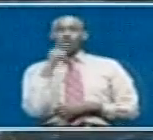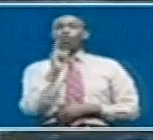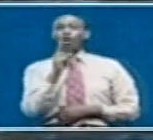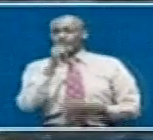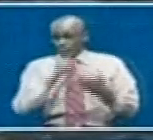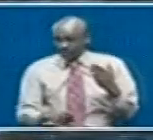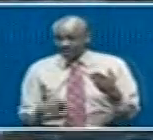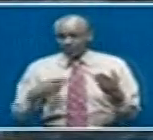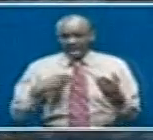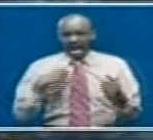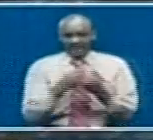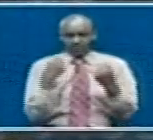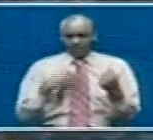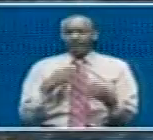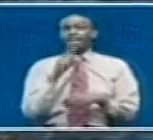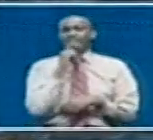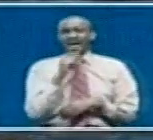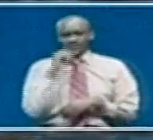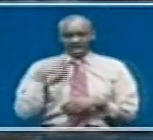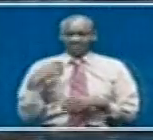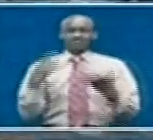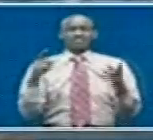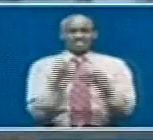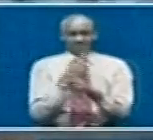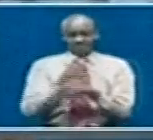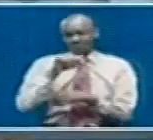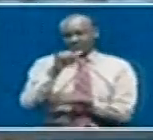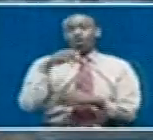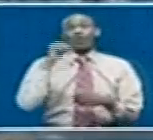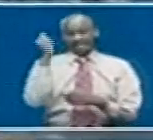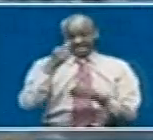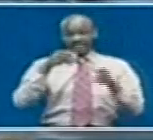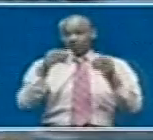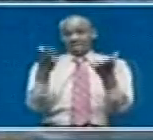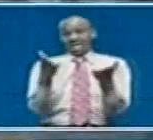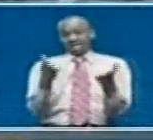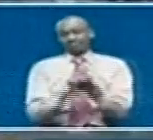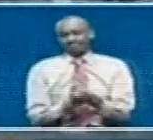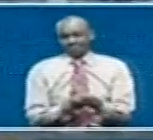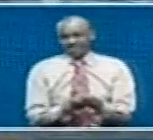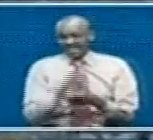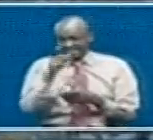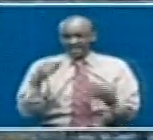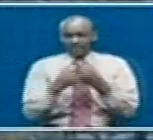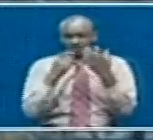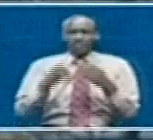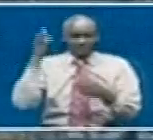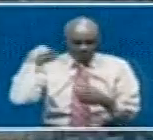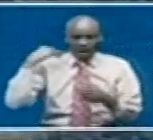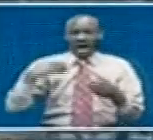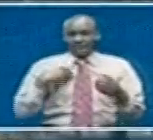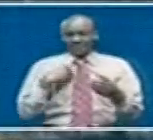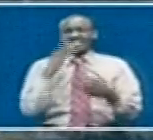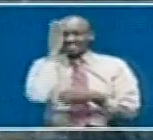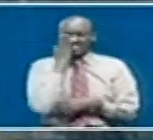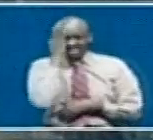possible attack using man-portable air defense systems on Kenyan soil. Such an attack was conducted against an